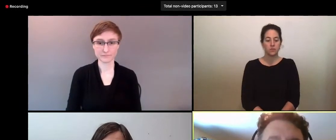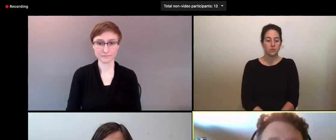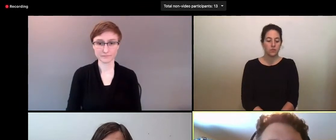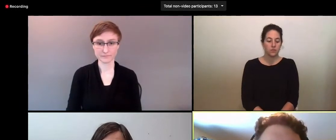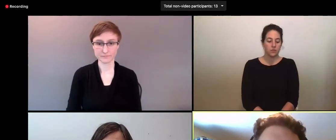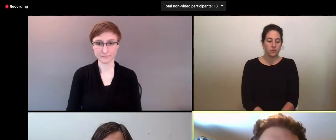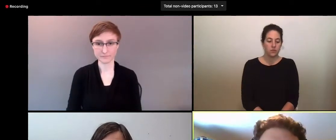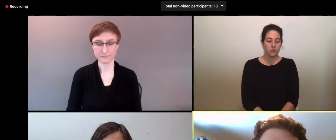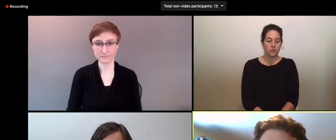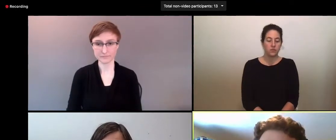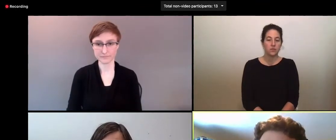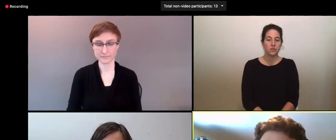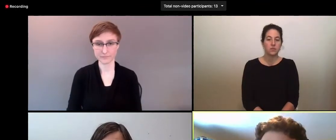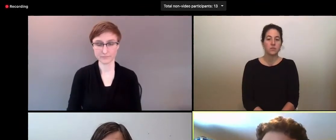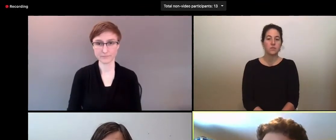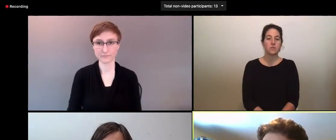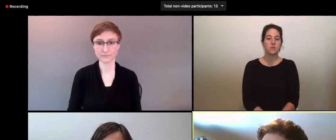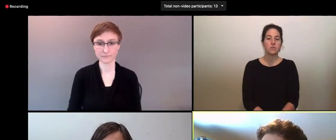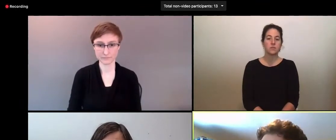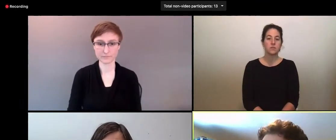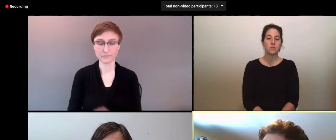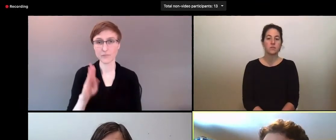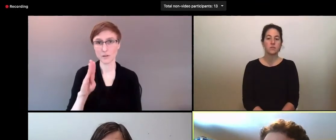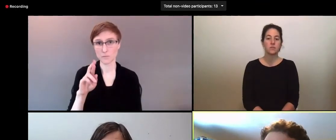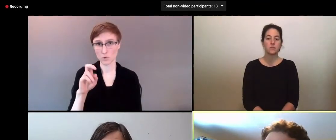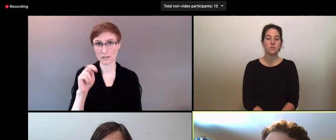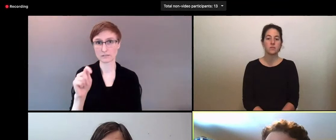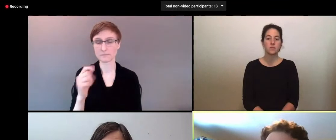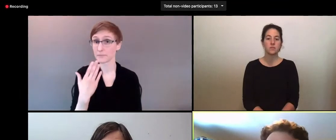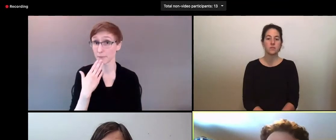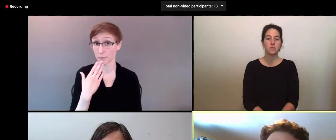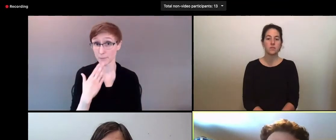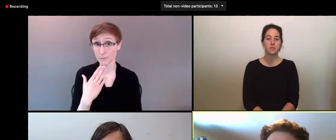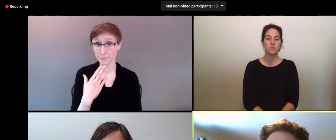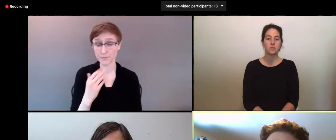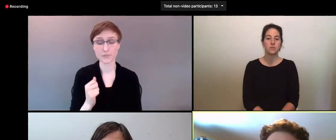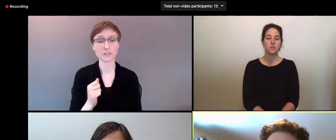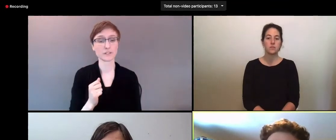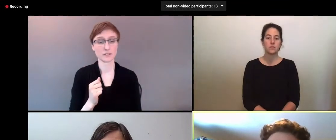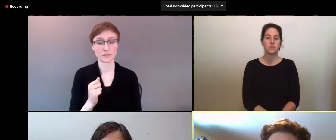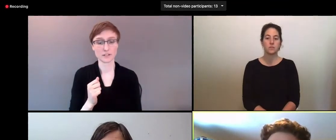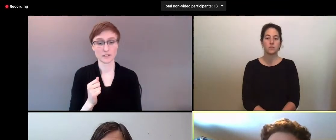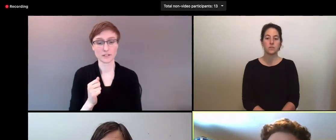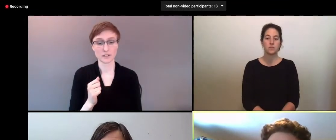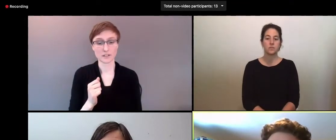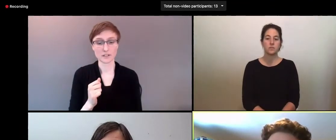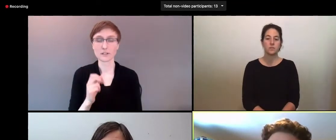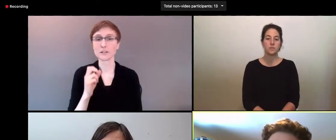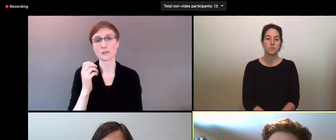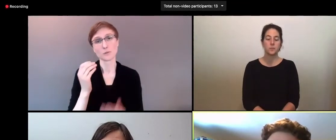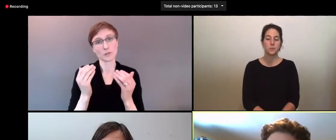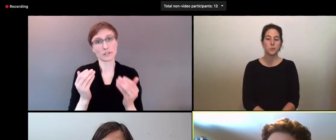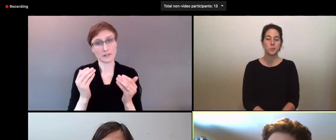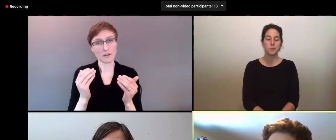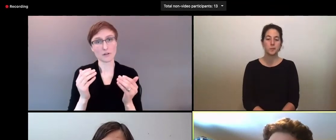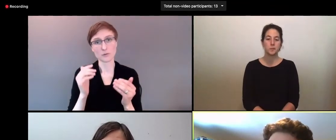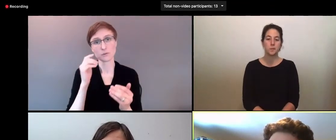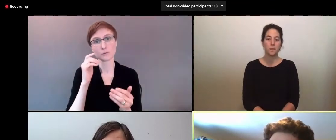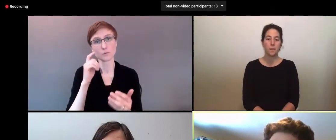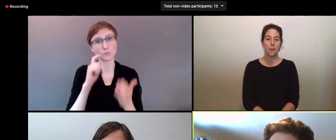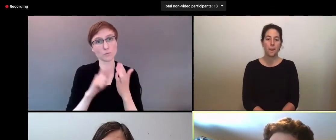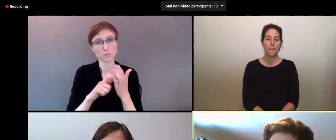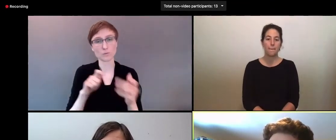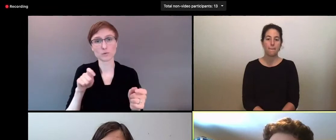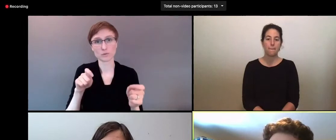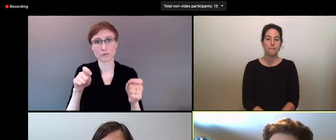So thanks, Joanne. I'll take this. This is Brent Mulhoney. So I think we're in a bit of a transition. As you know,